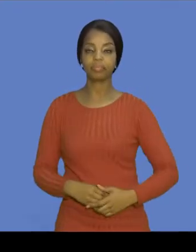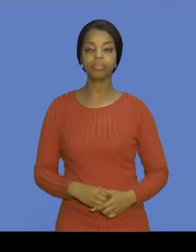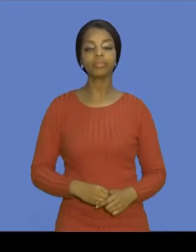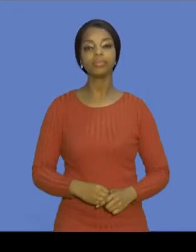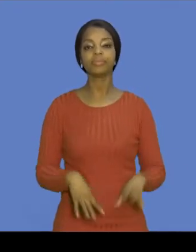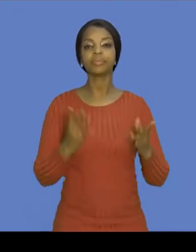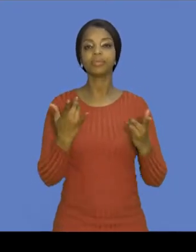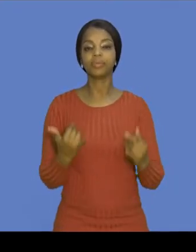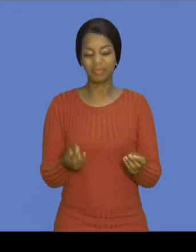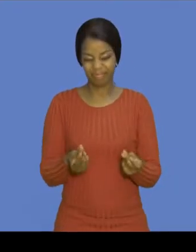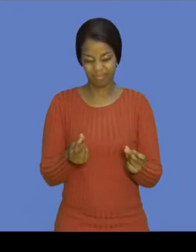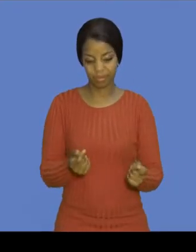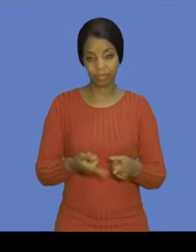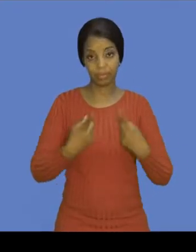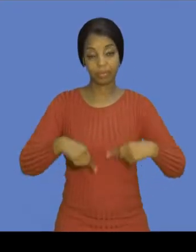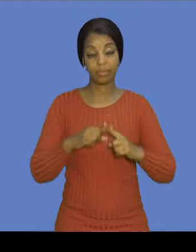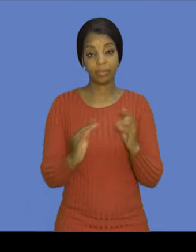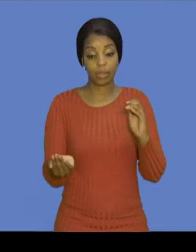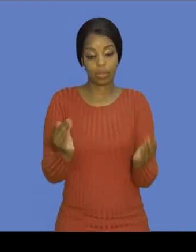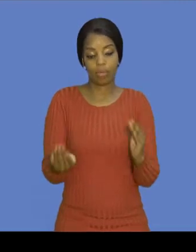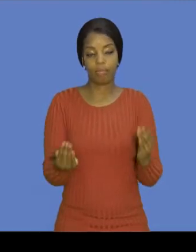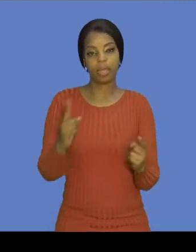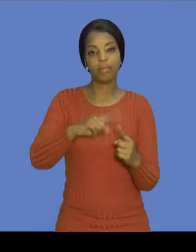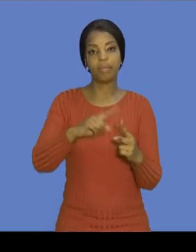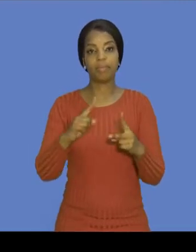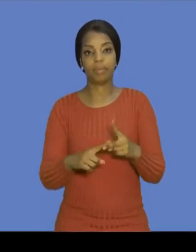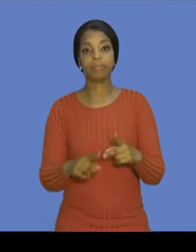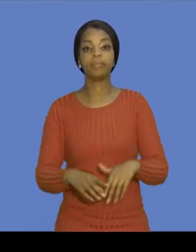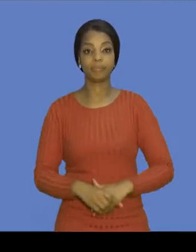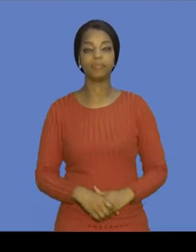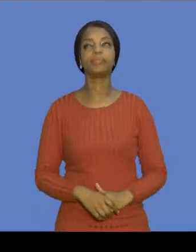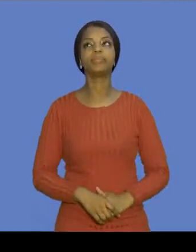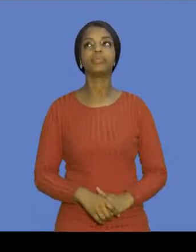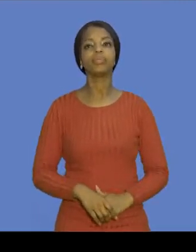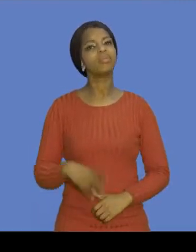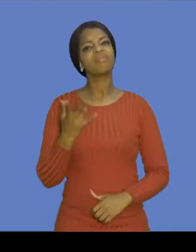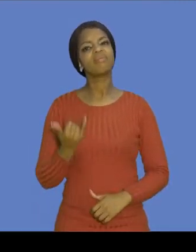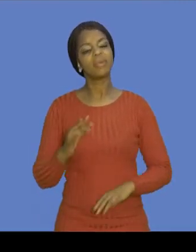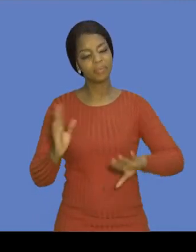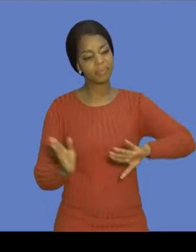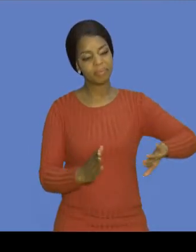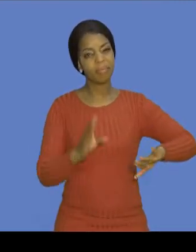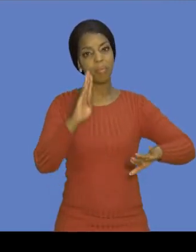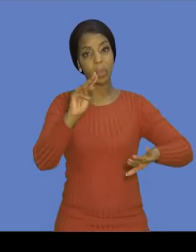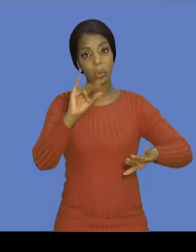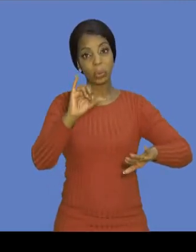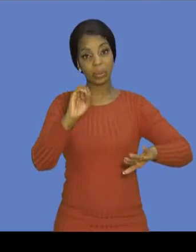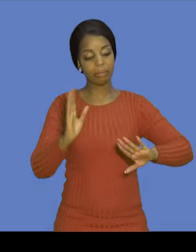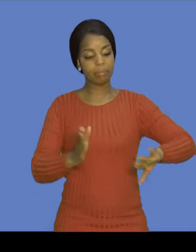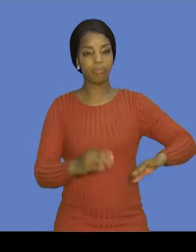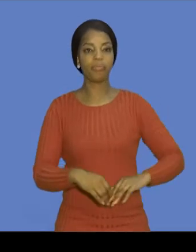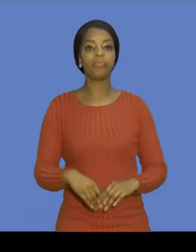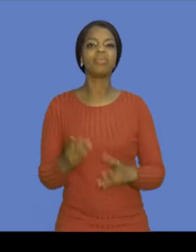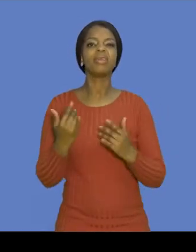into context so that we can compare the two. Now we have Tshepo, who's also investing the very same amount